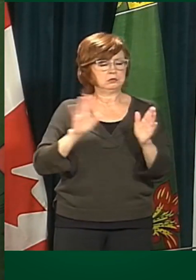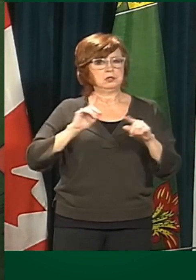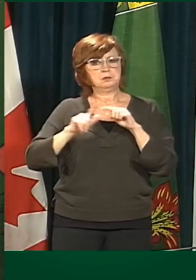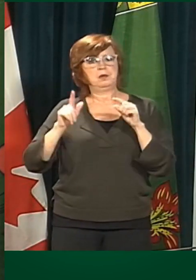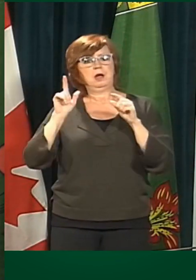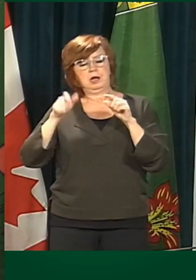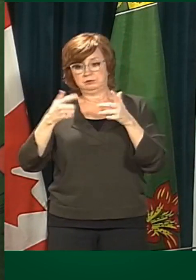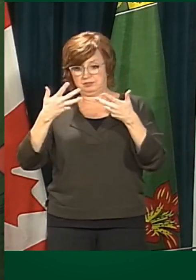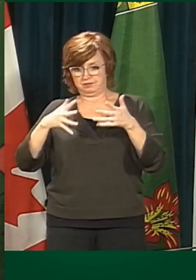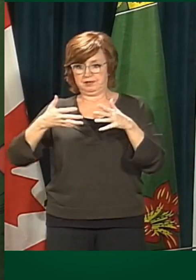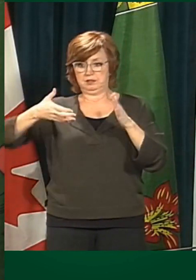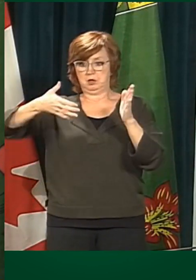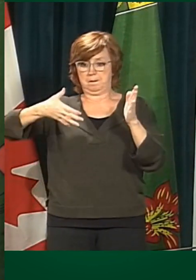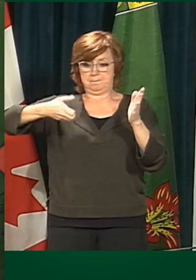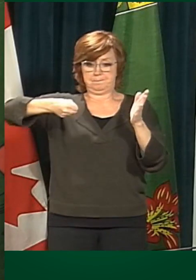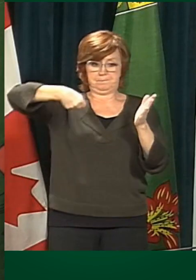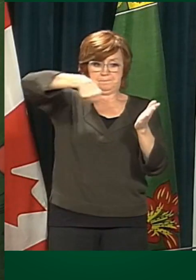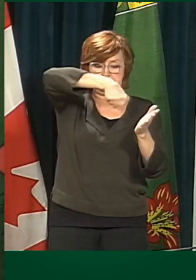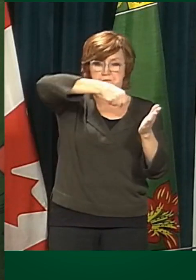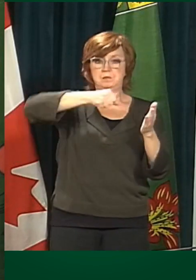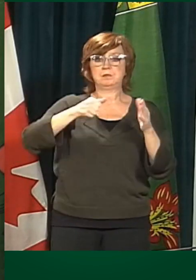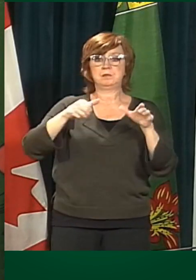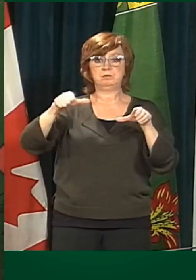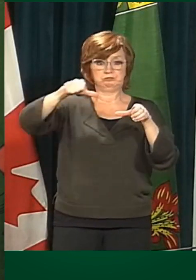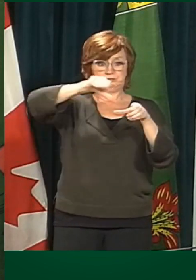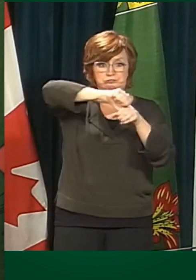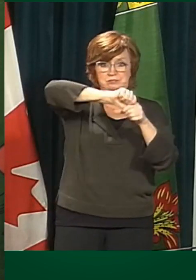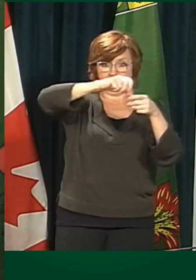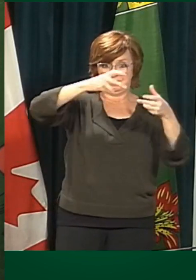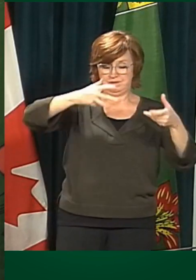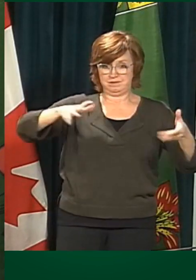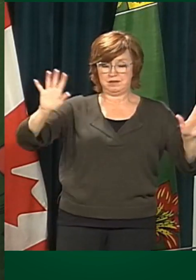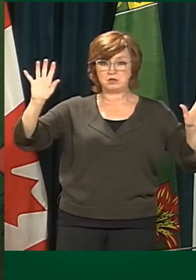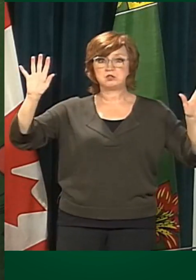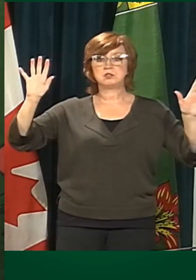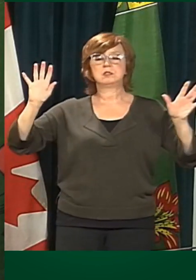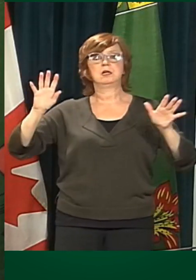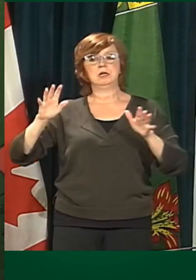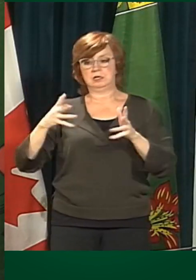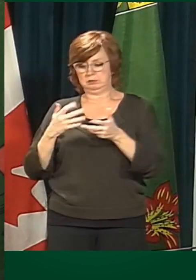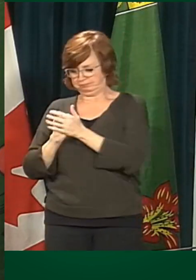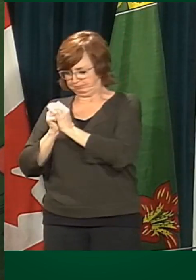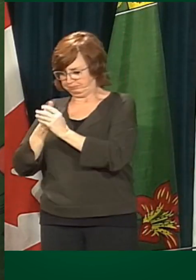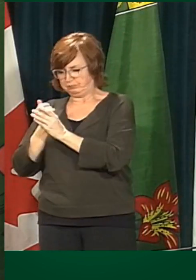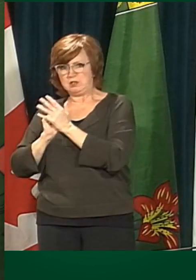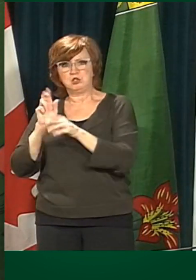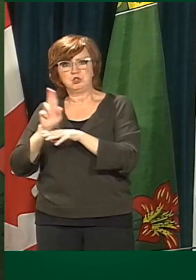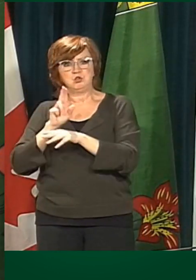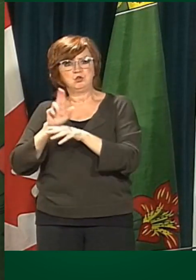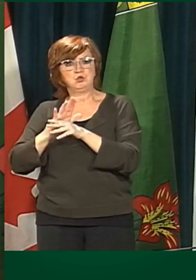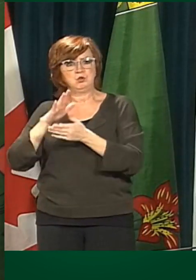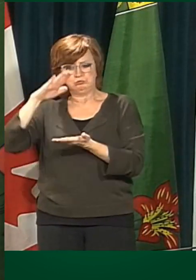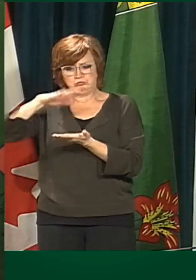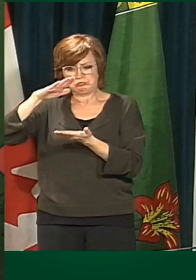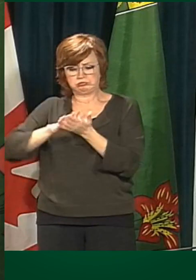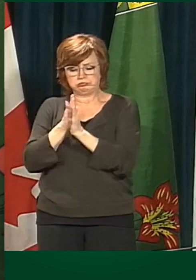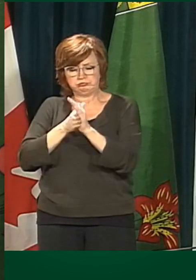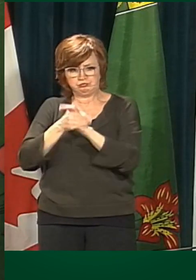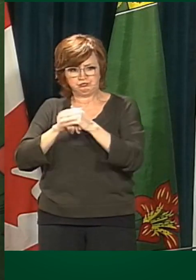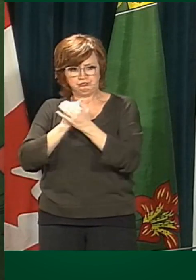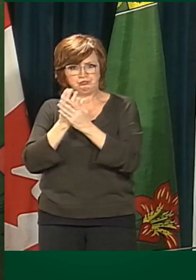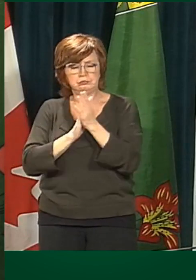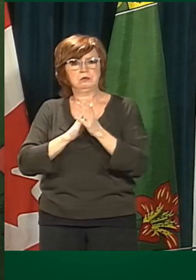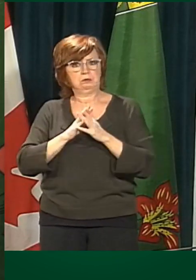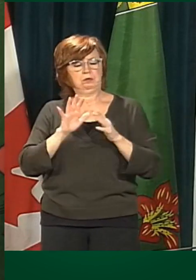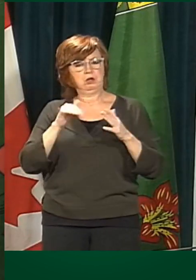that, unfortunately, we will start seeing transmission, because we have kept the curve extremely low. It